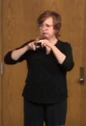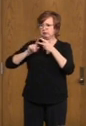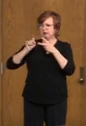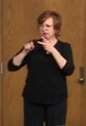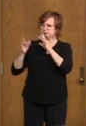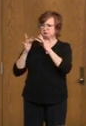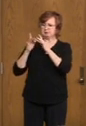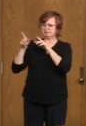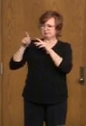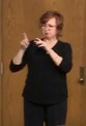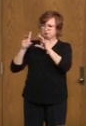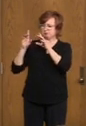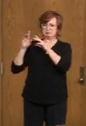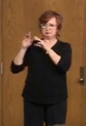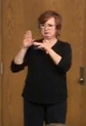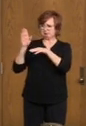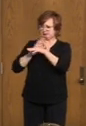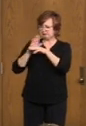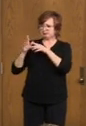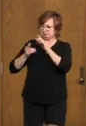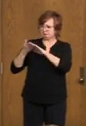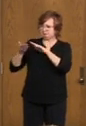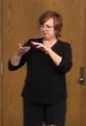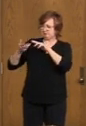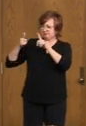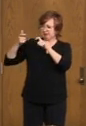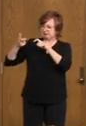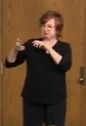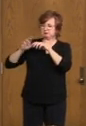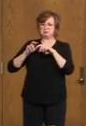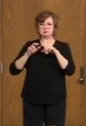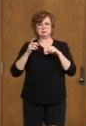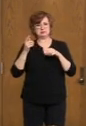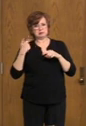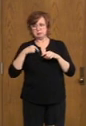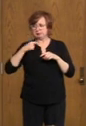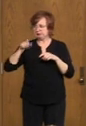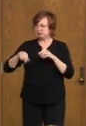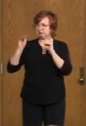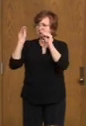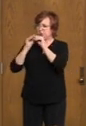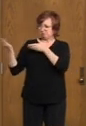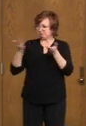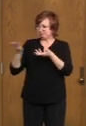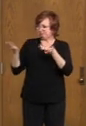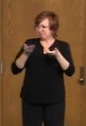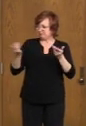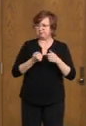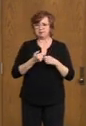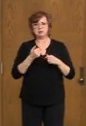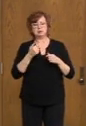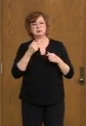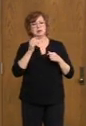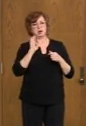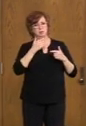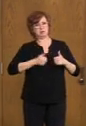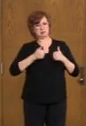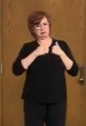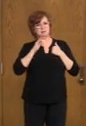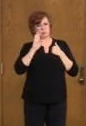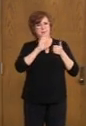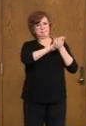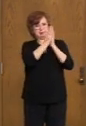significant portion of our Saskatchewan population vaccinated, but we do need access to more vaccines in these early days. I would